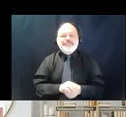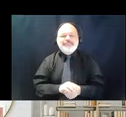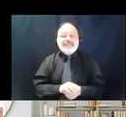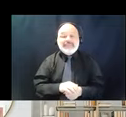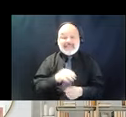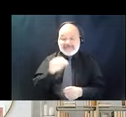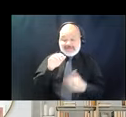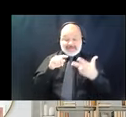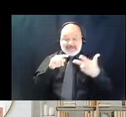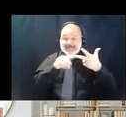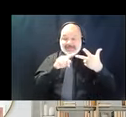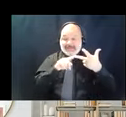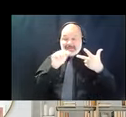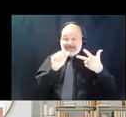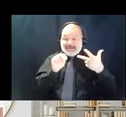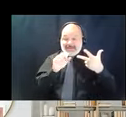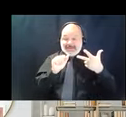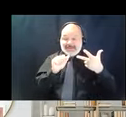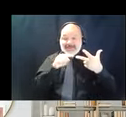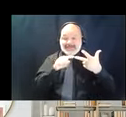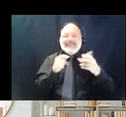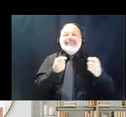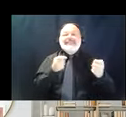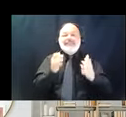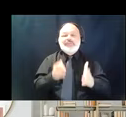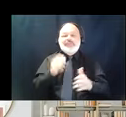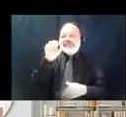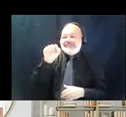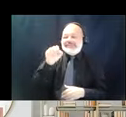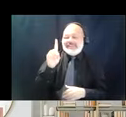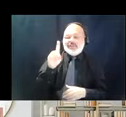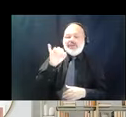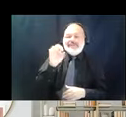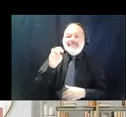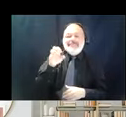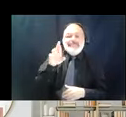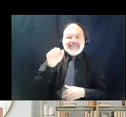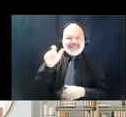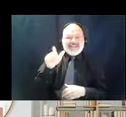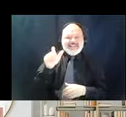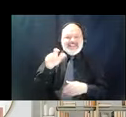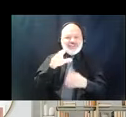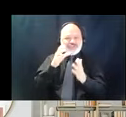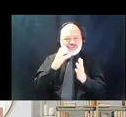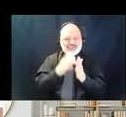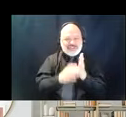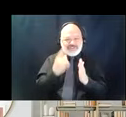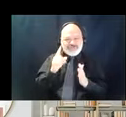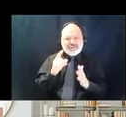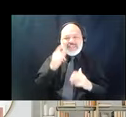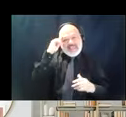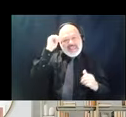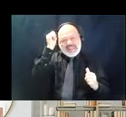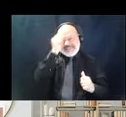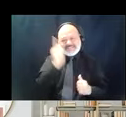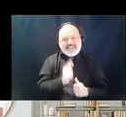Anna Gonzalez-Seda is the Director of Programs for the San Diego Imperial Chapter for the Alzheimer's Association, where she